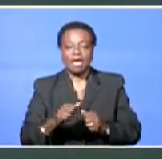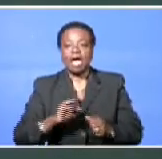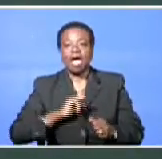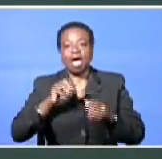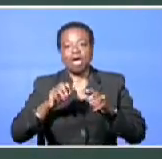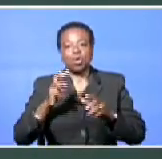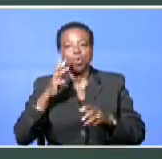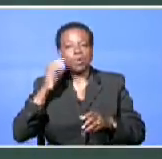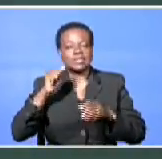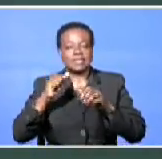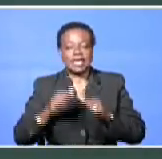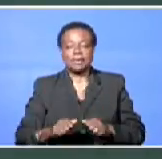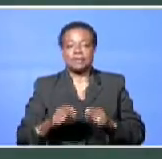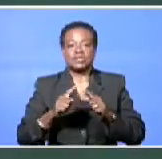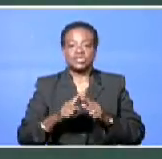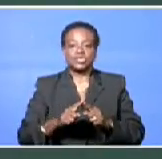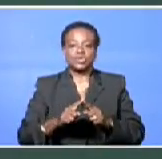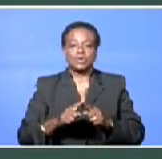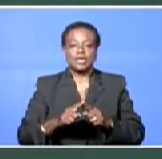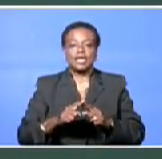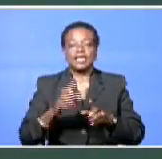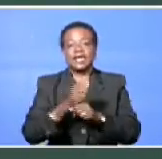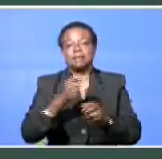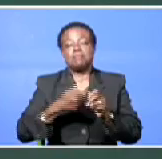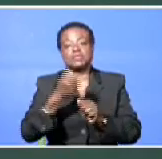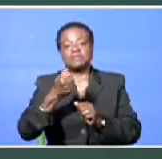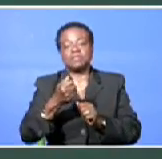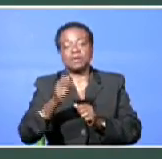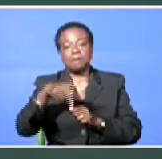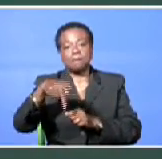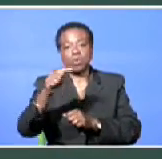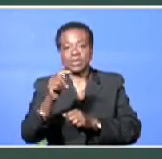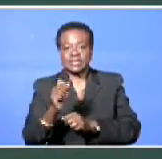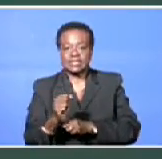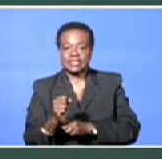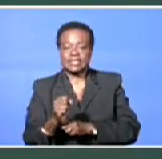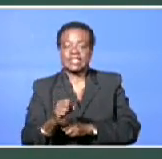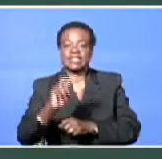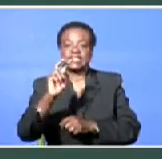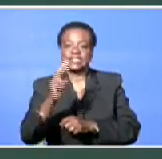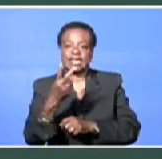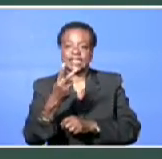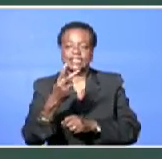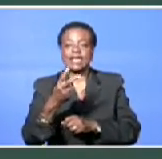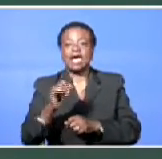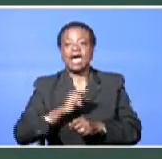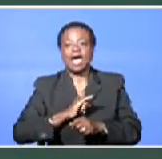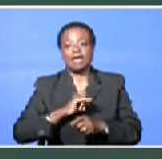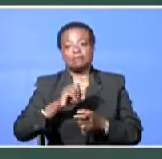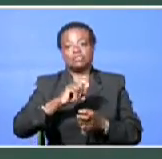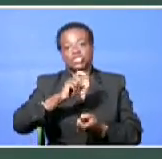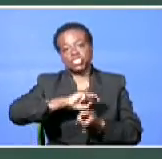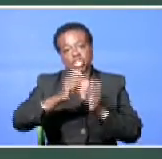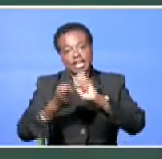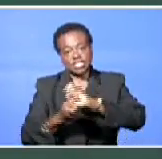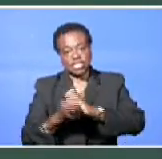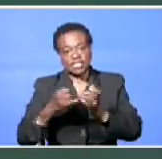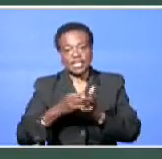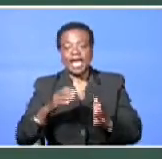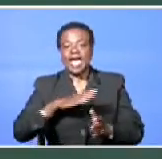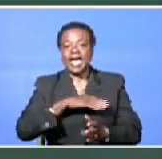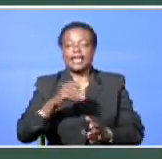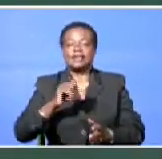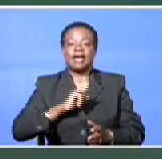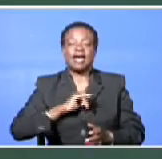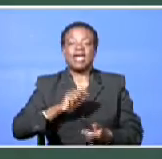able to dictate most of the points. In the second set, she changed it up, and I was able to adjust very quickly, and my